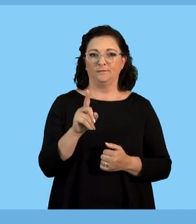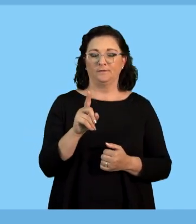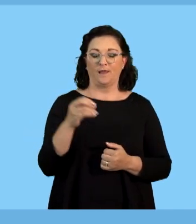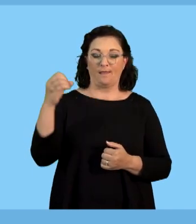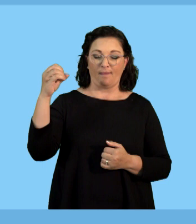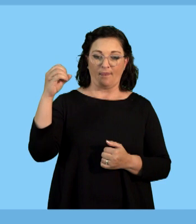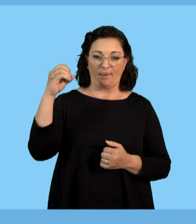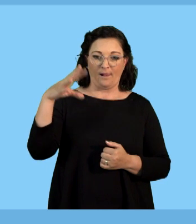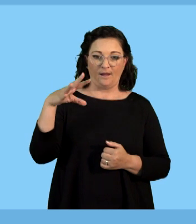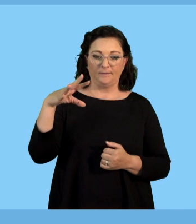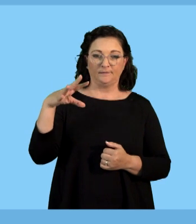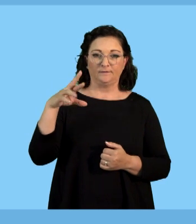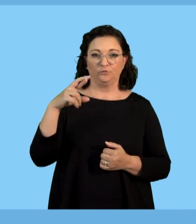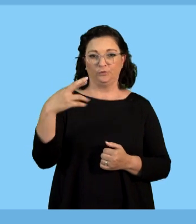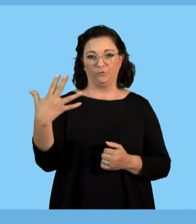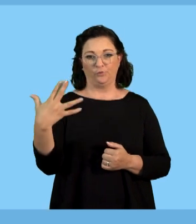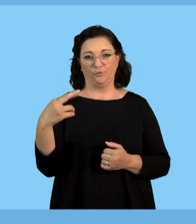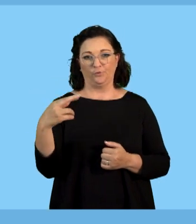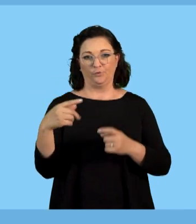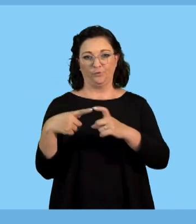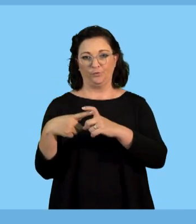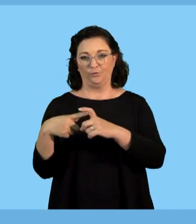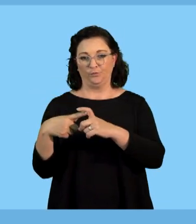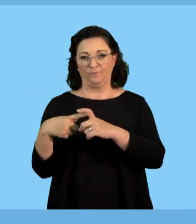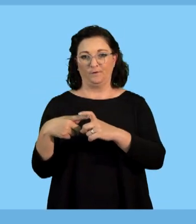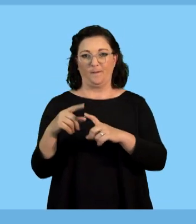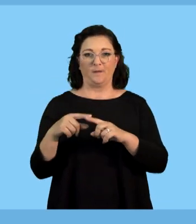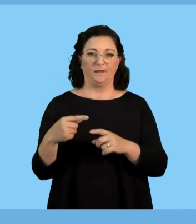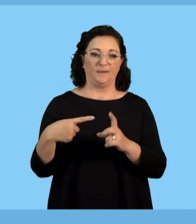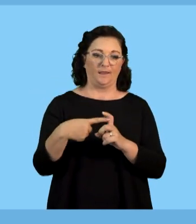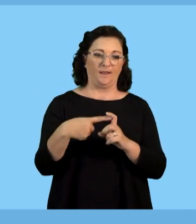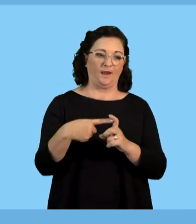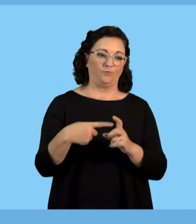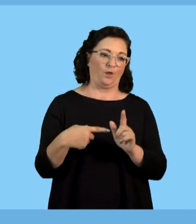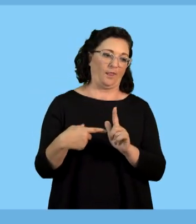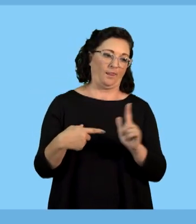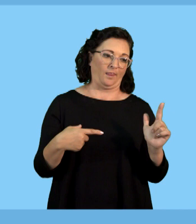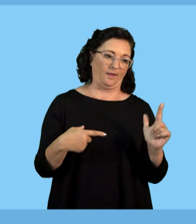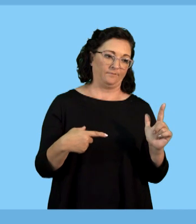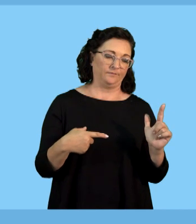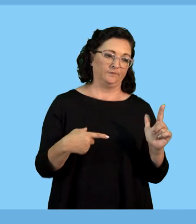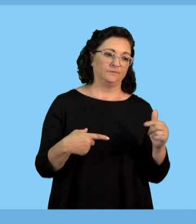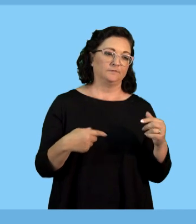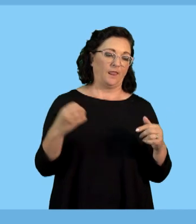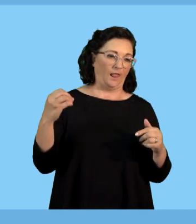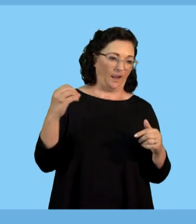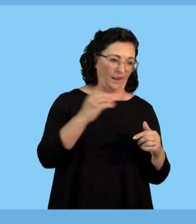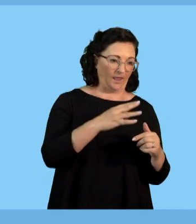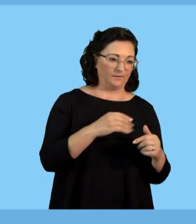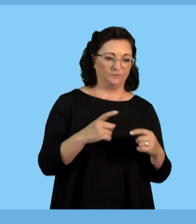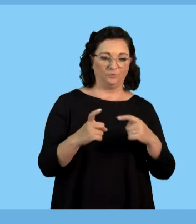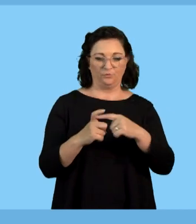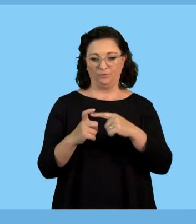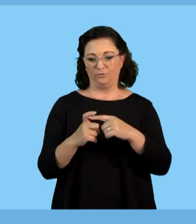that the light is going to the right hand side. But then if your arrow is facing to the left, your light is going to the left hand side.